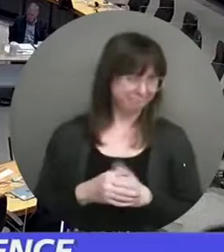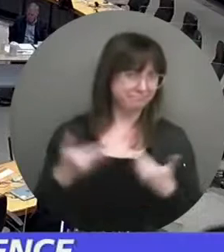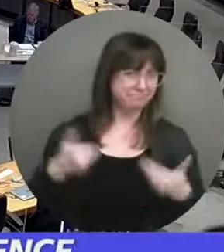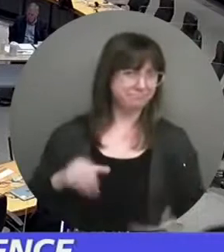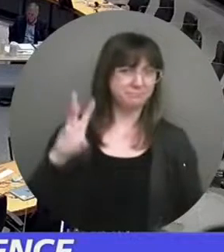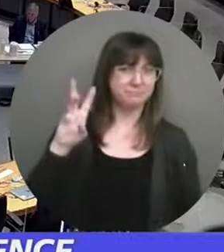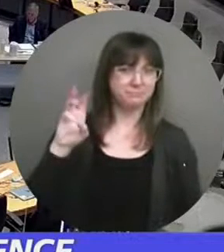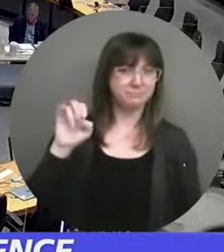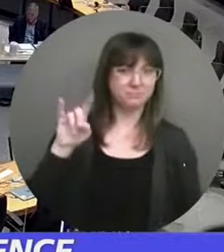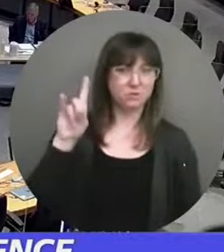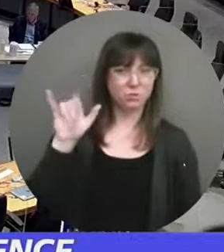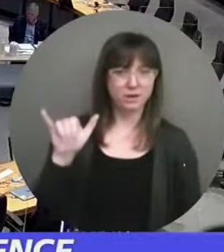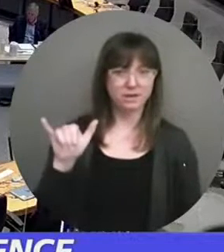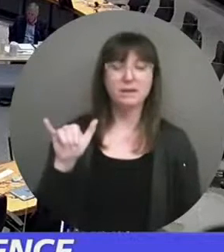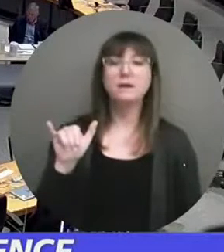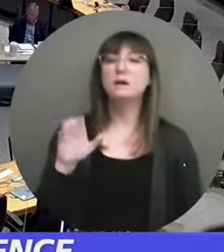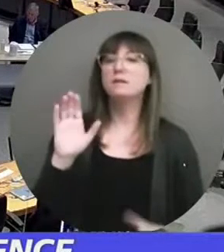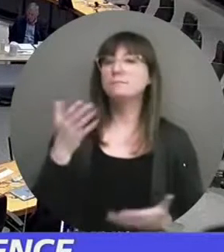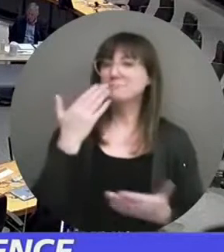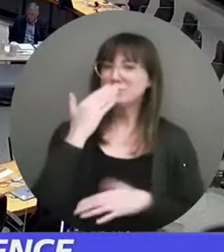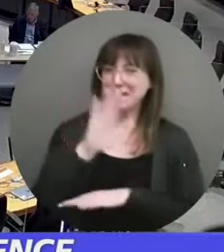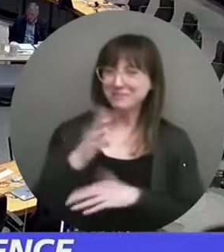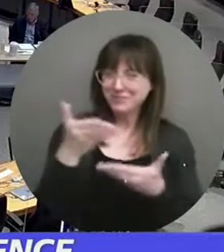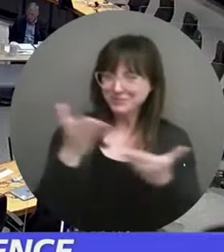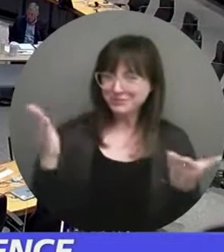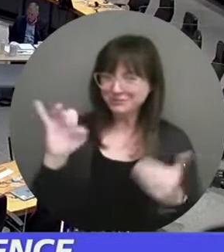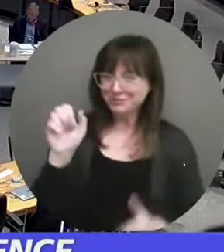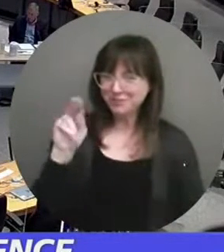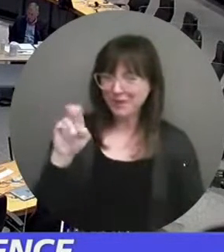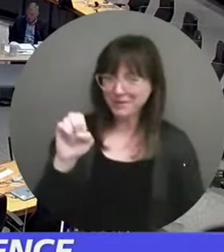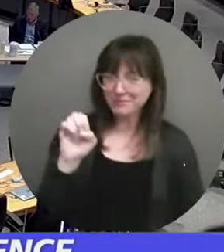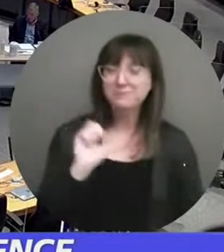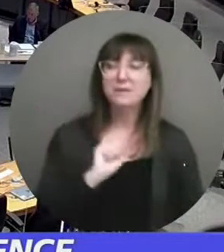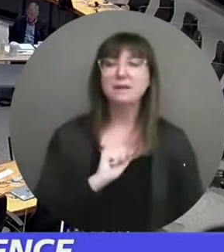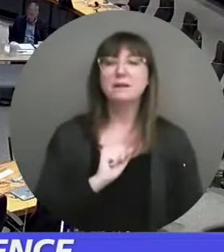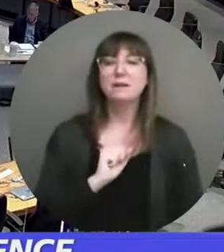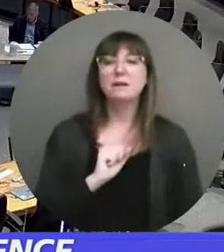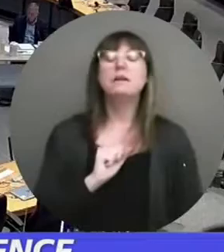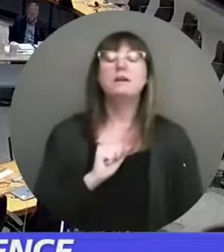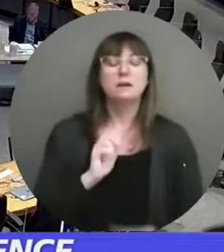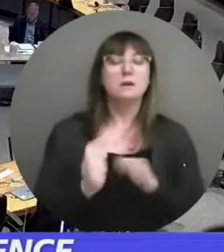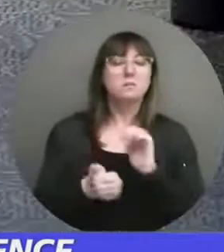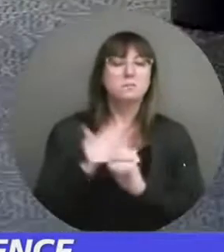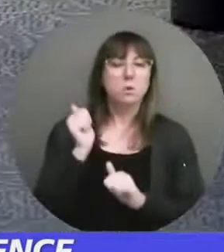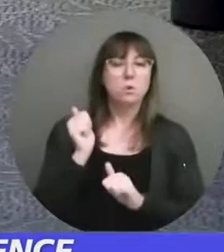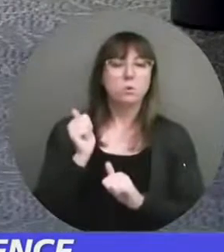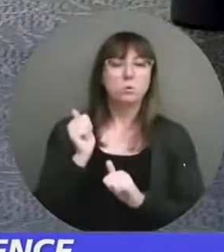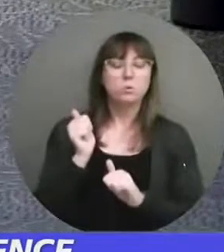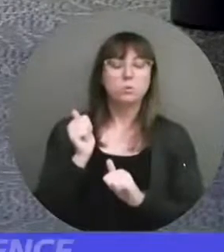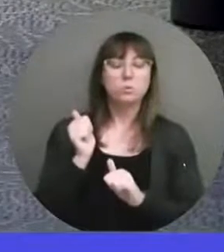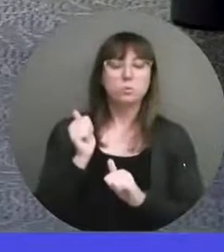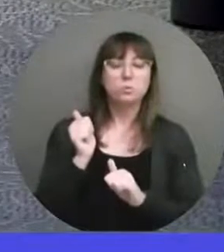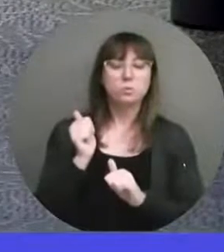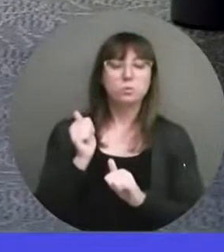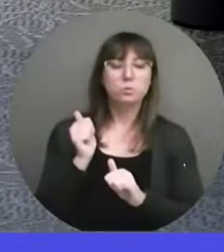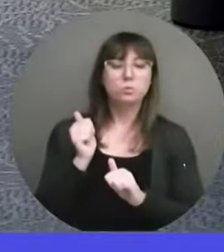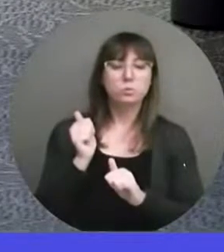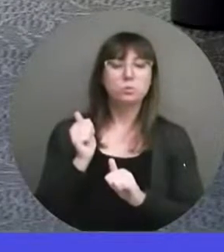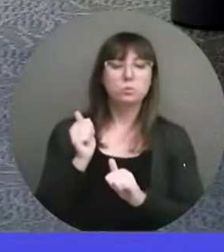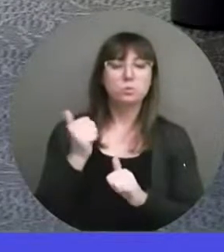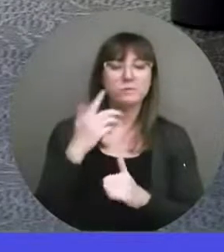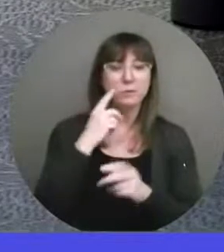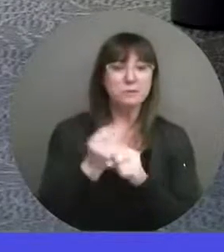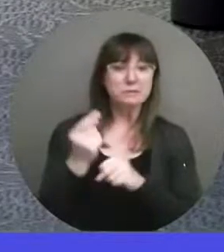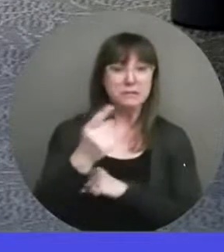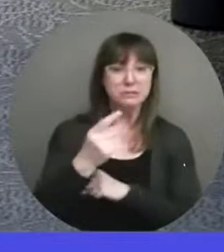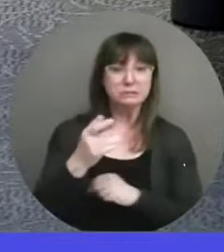Mayor, and good afternoon, Joanne. The large majority of the pressures for next year relate